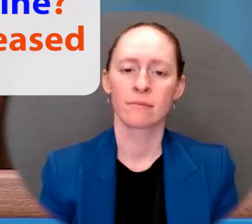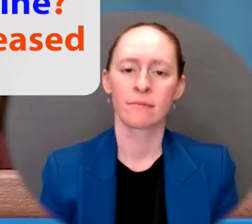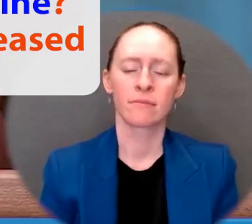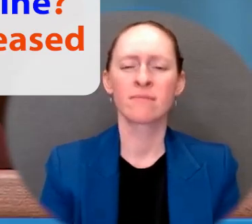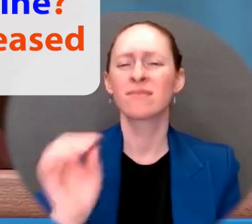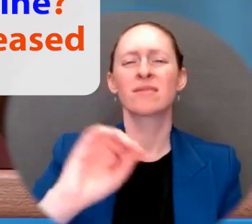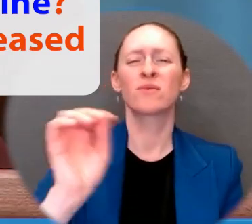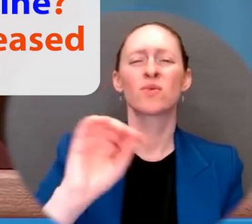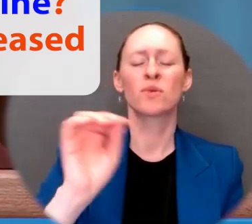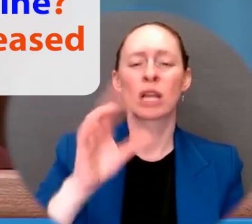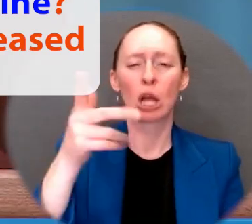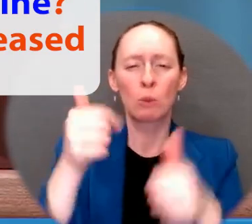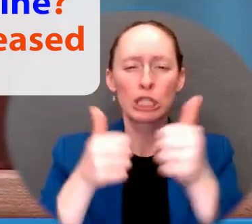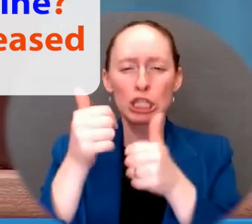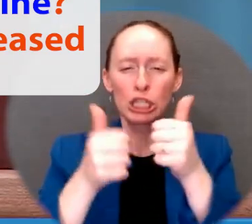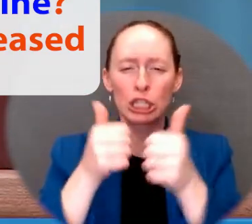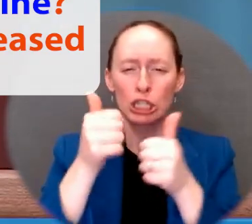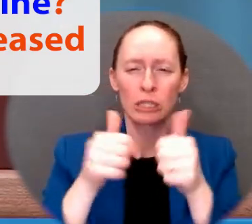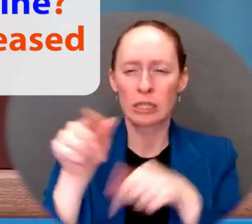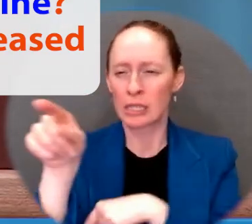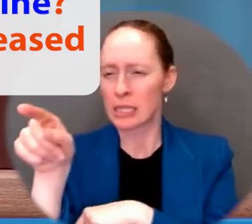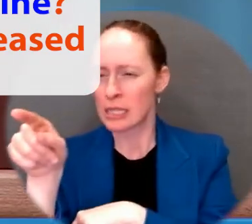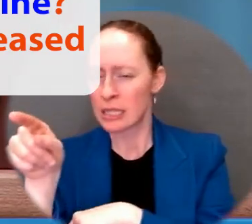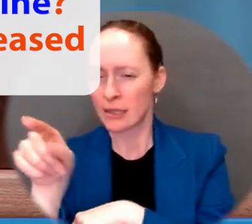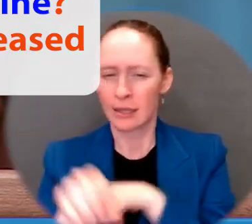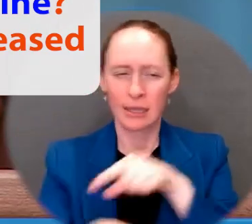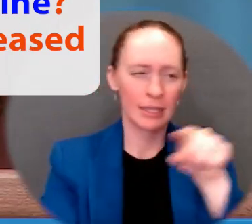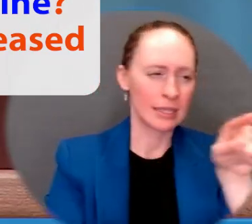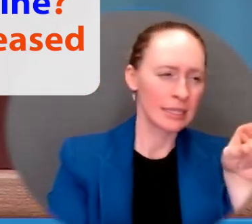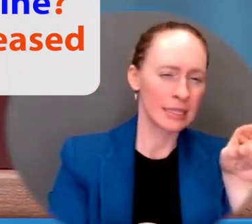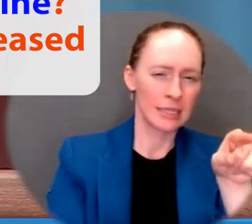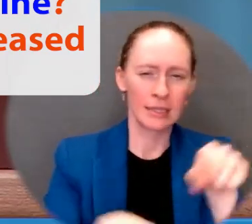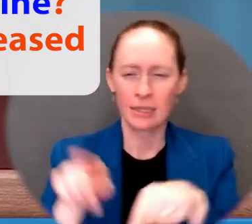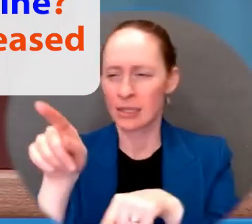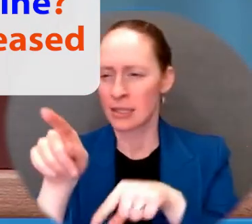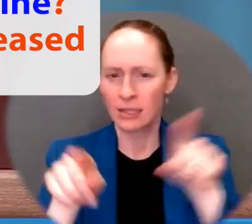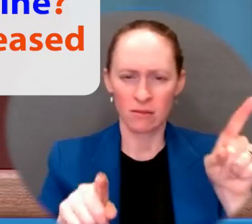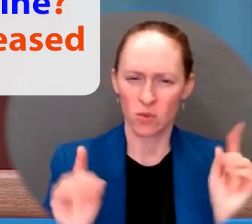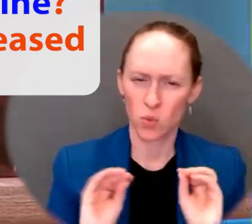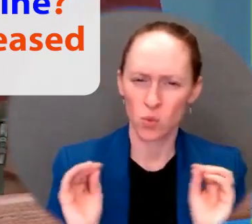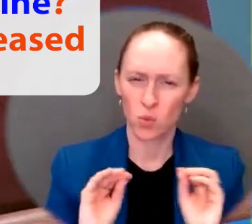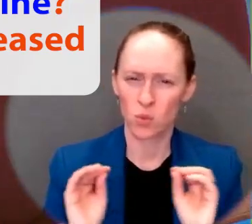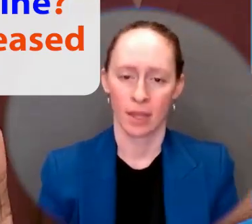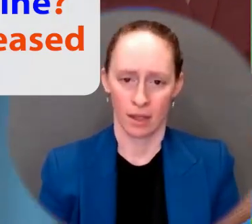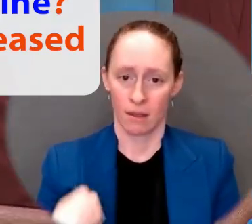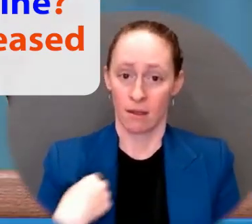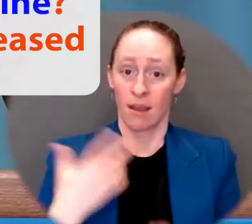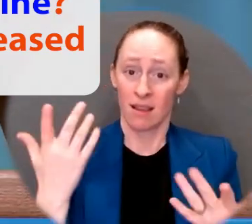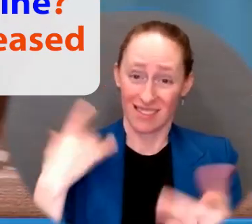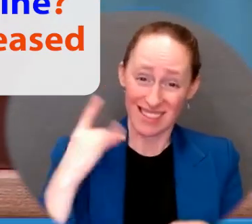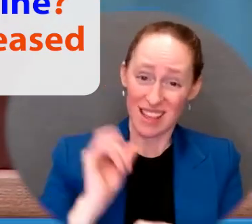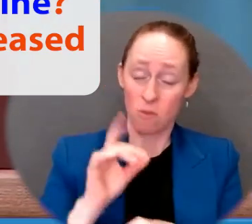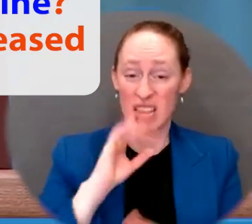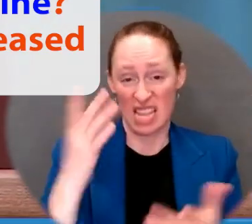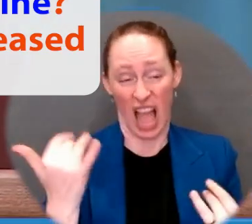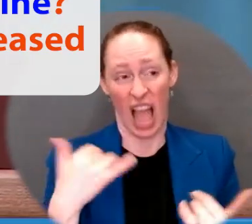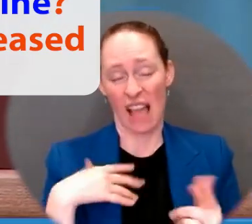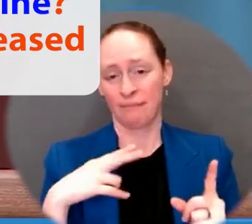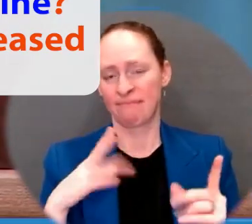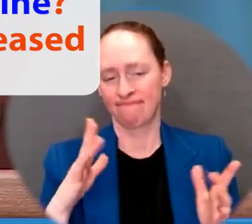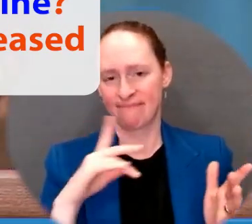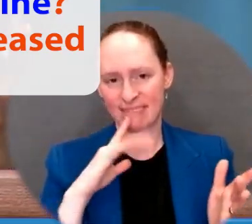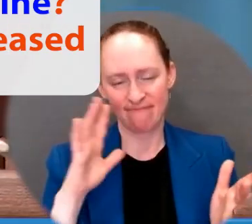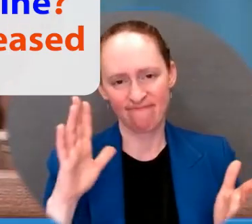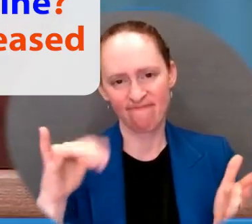That was not the choice. It was a choice between bringing home one American or bringing home none. We would have